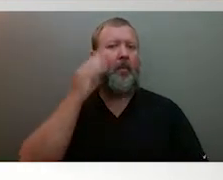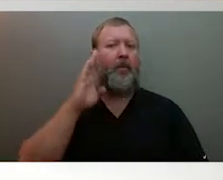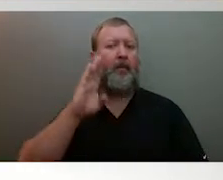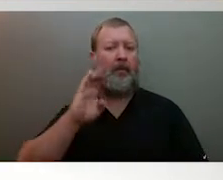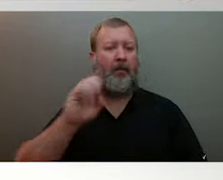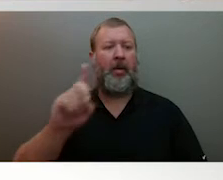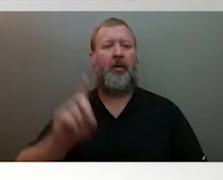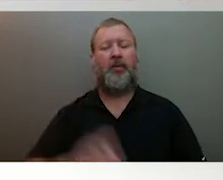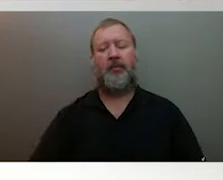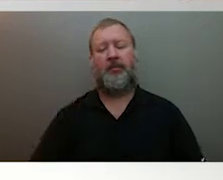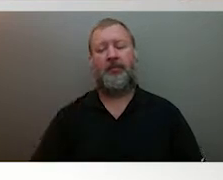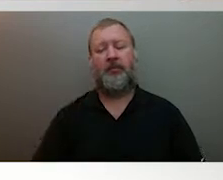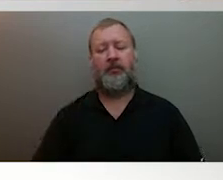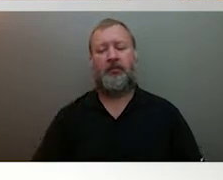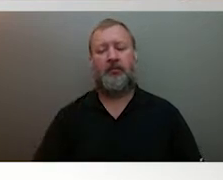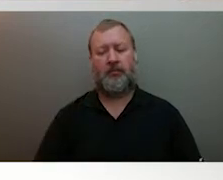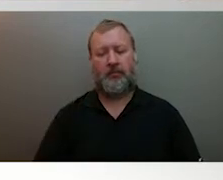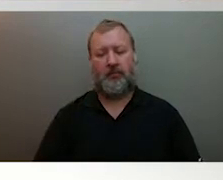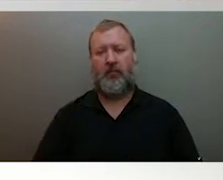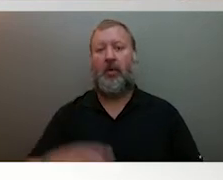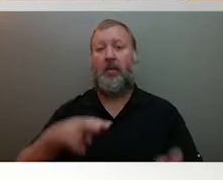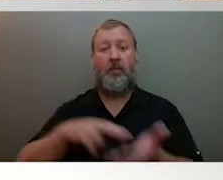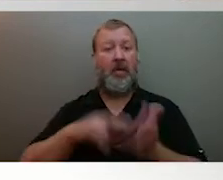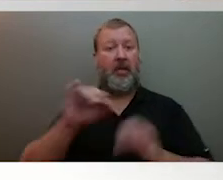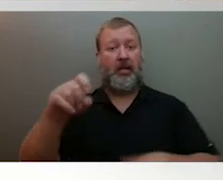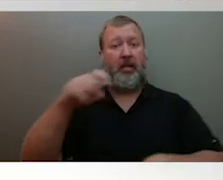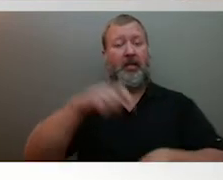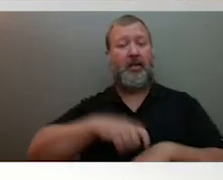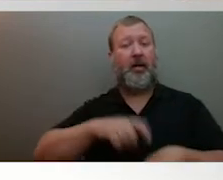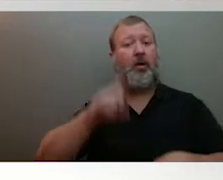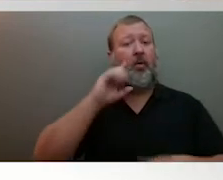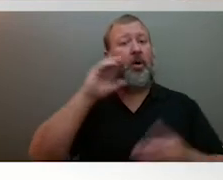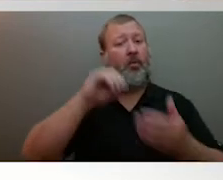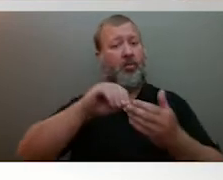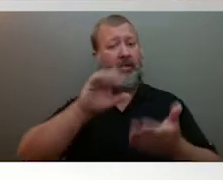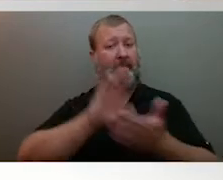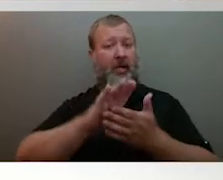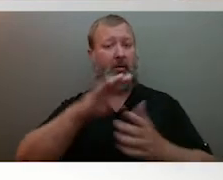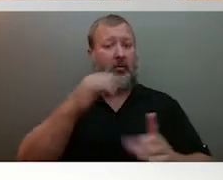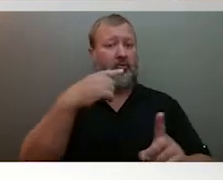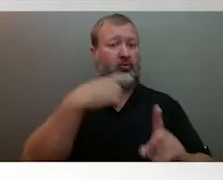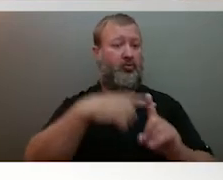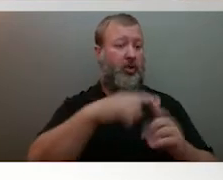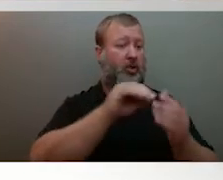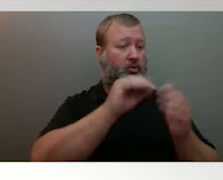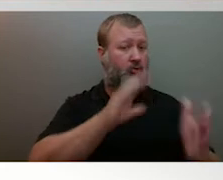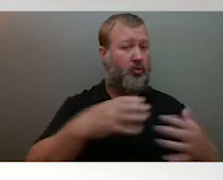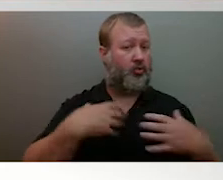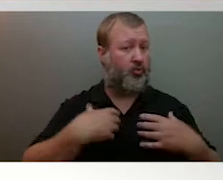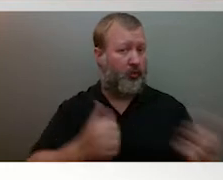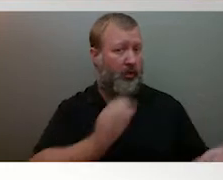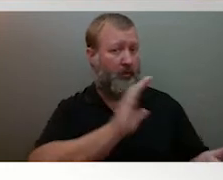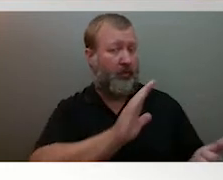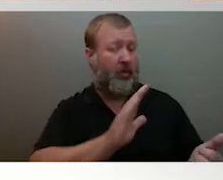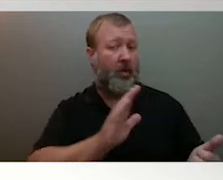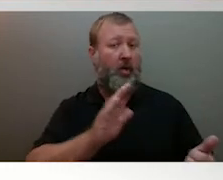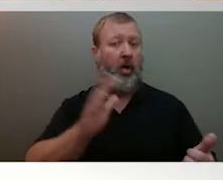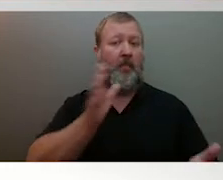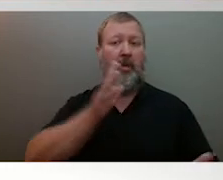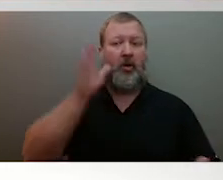that time, the IEP team will include the strengths of the student, the parent or guardian's concerns for the student's academic